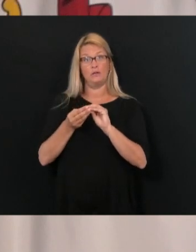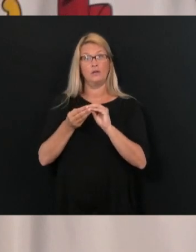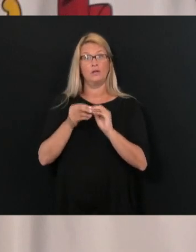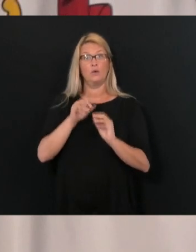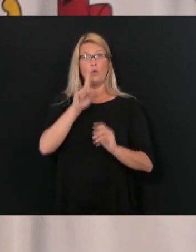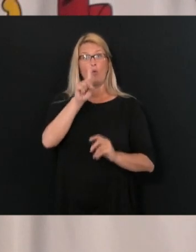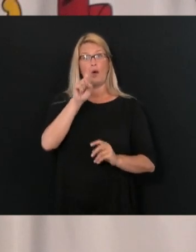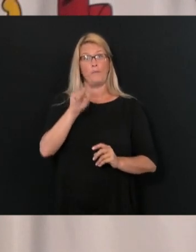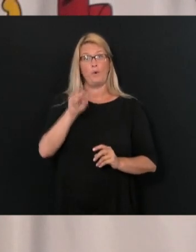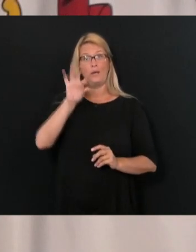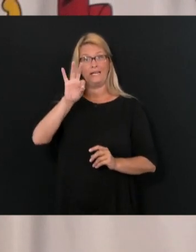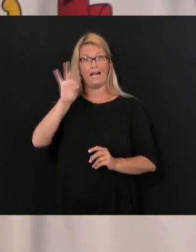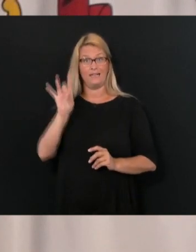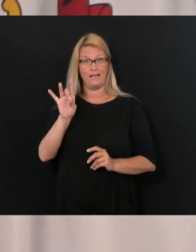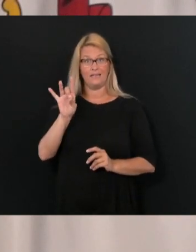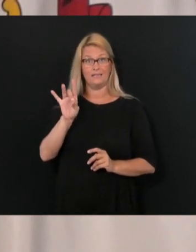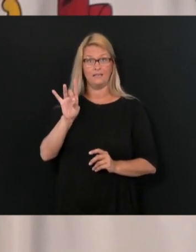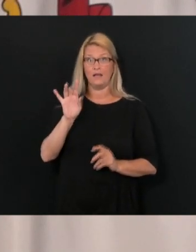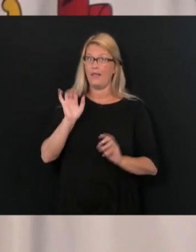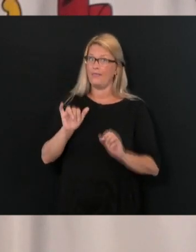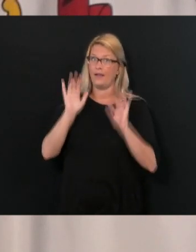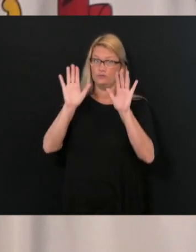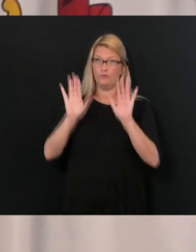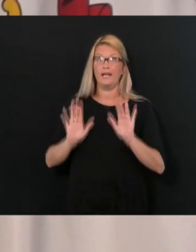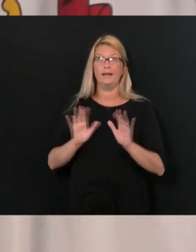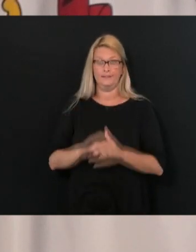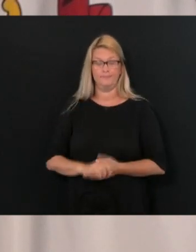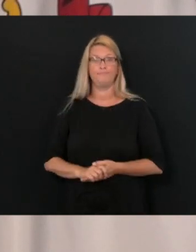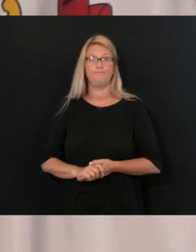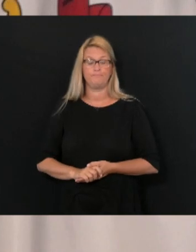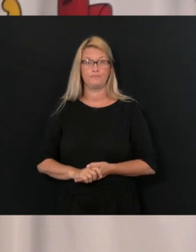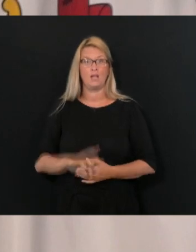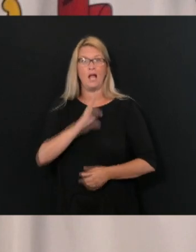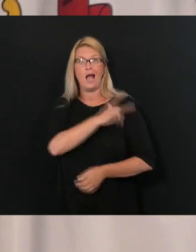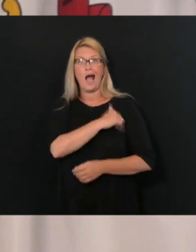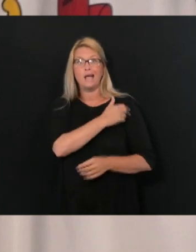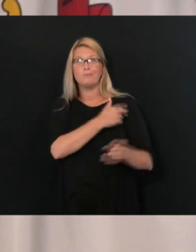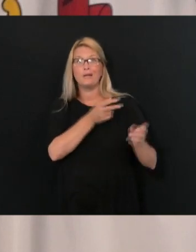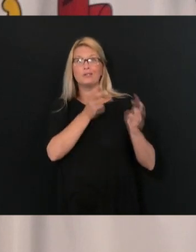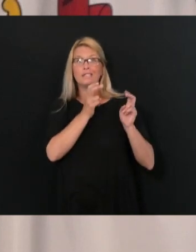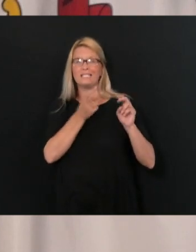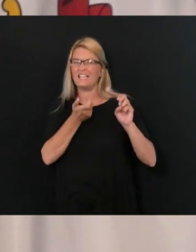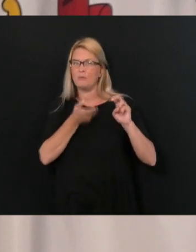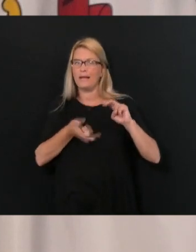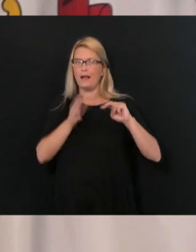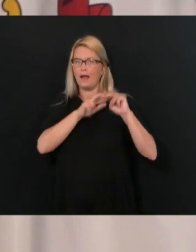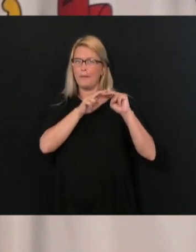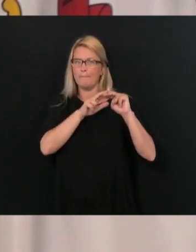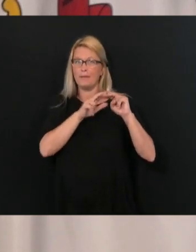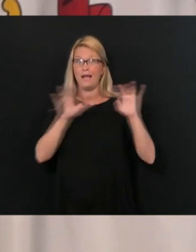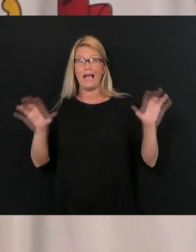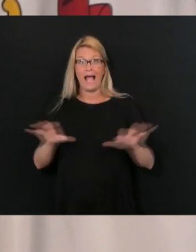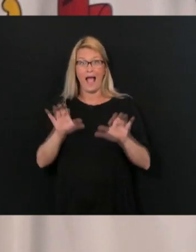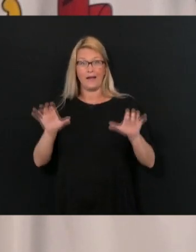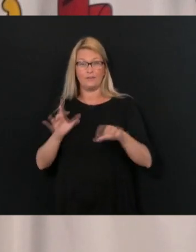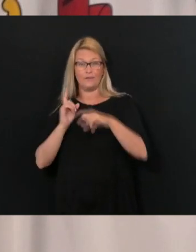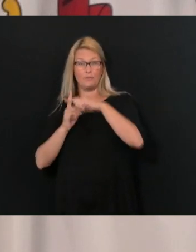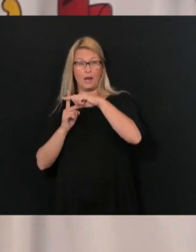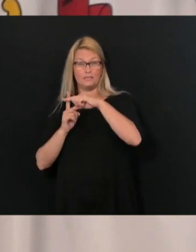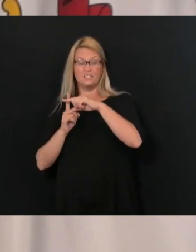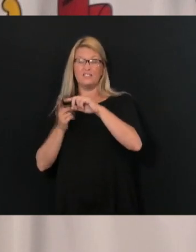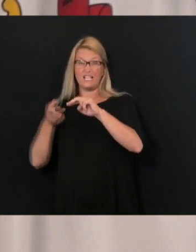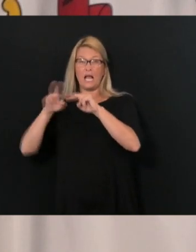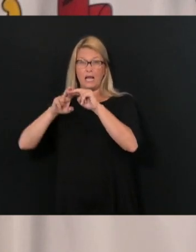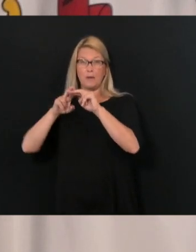at 1.98. That's great. Our hospitalizations have come up a little bit. Our active cases came up just a little